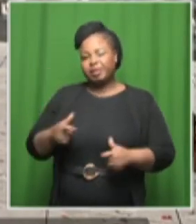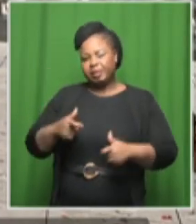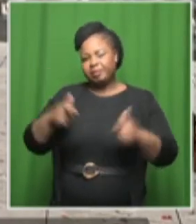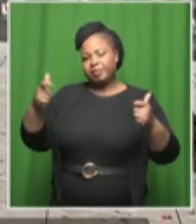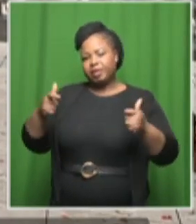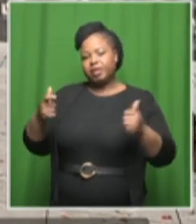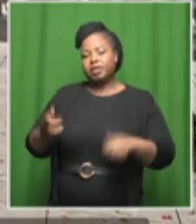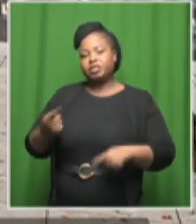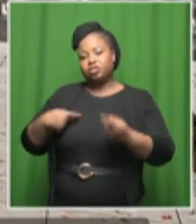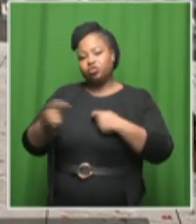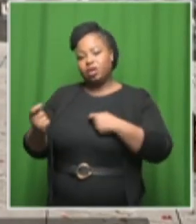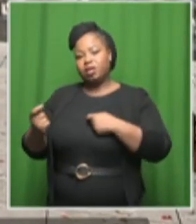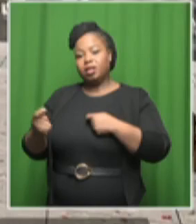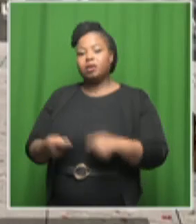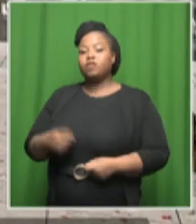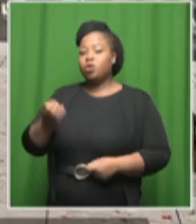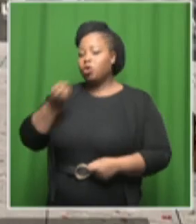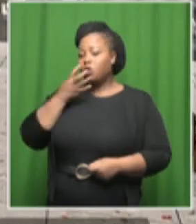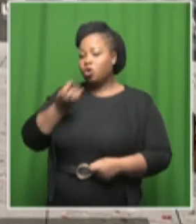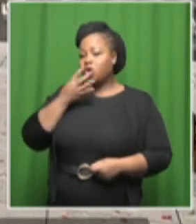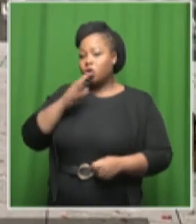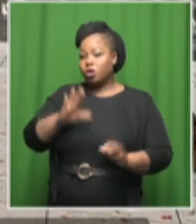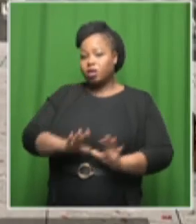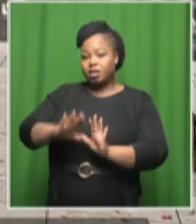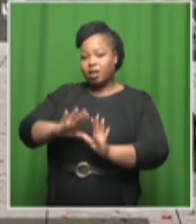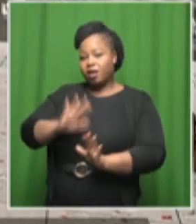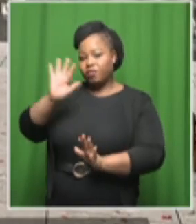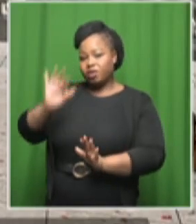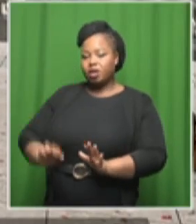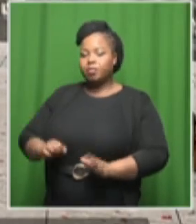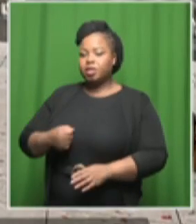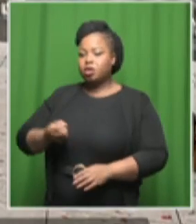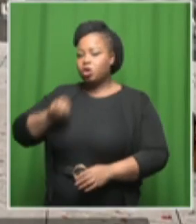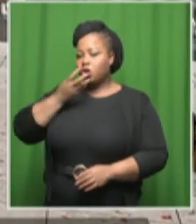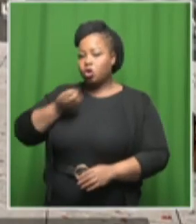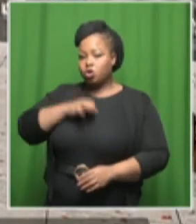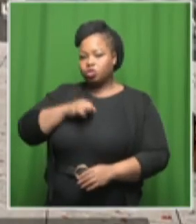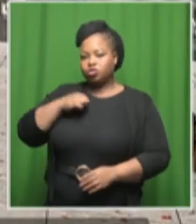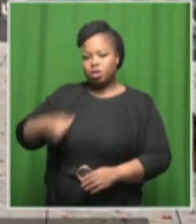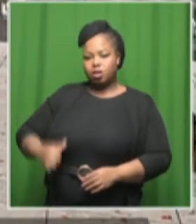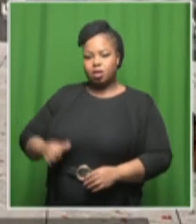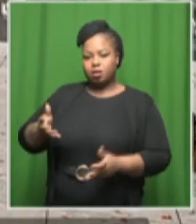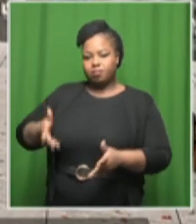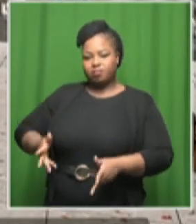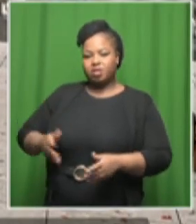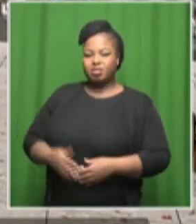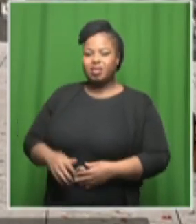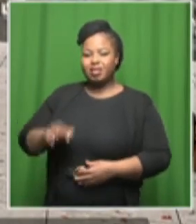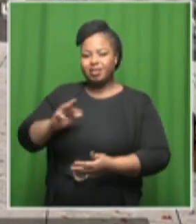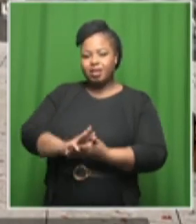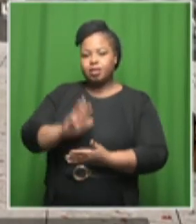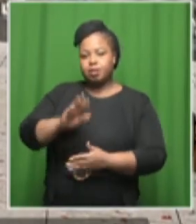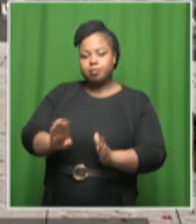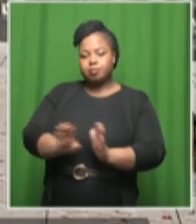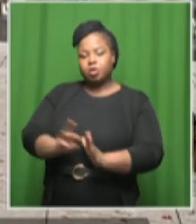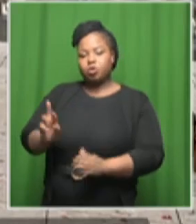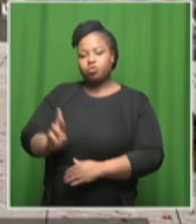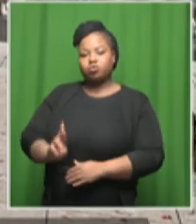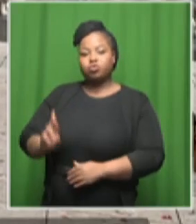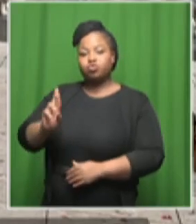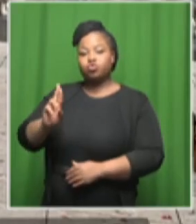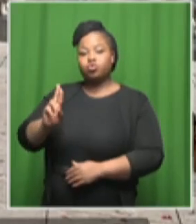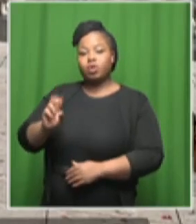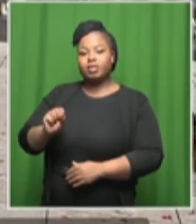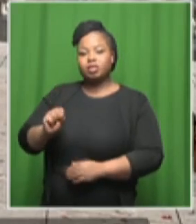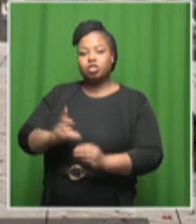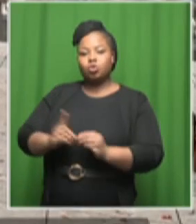partner of Hong Kong in the continent. Hong Kong traded last year about $19 billion